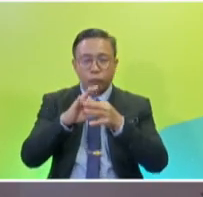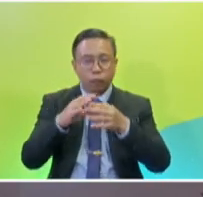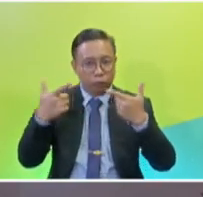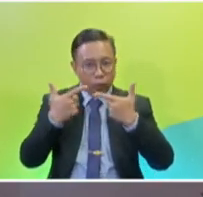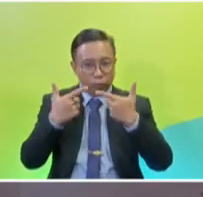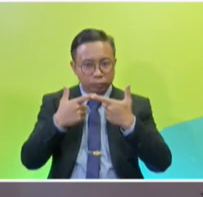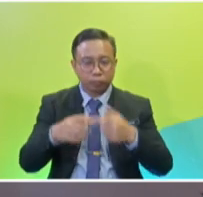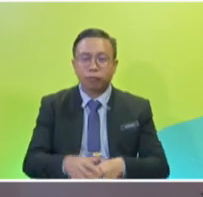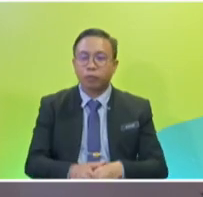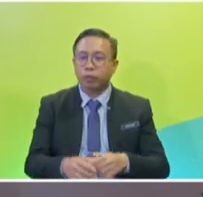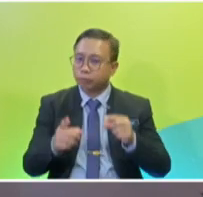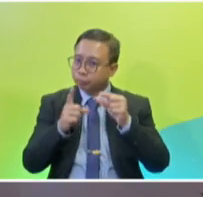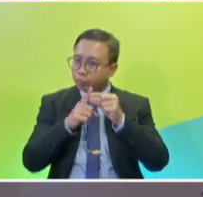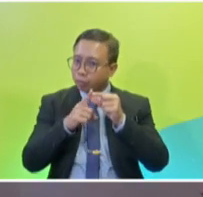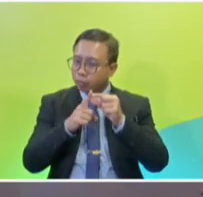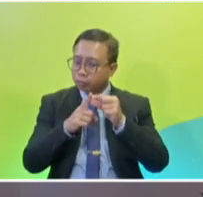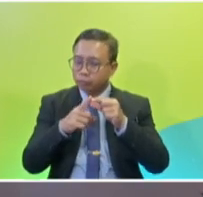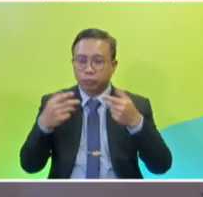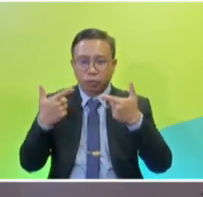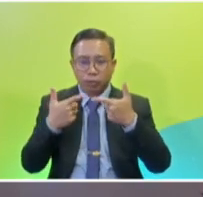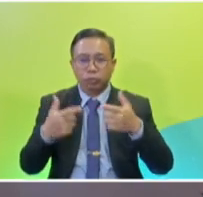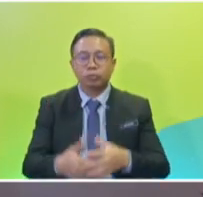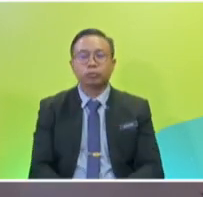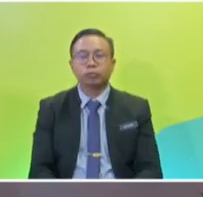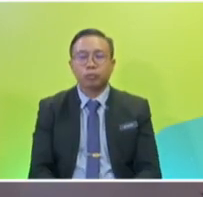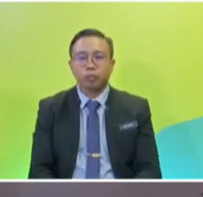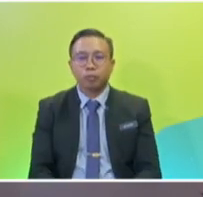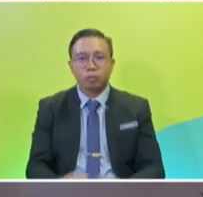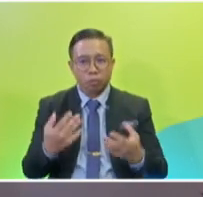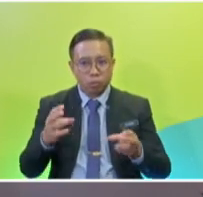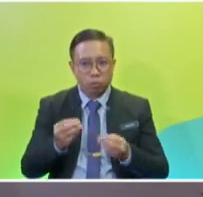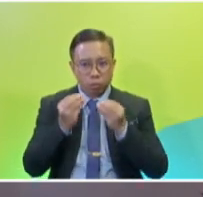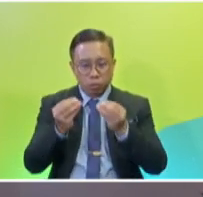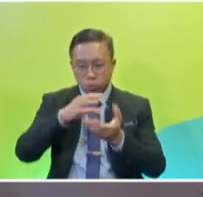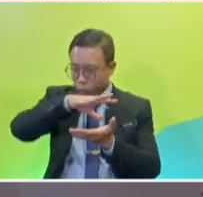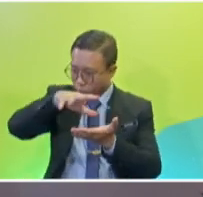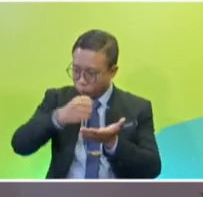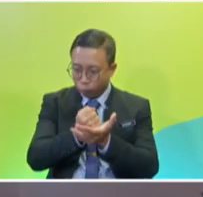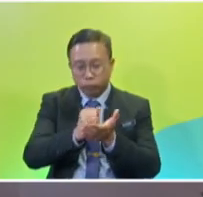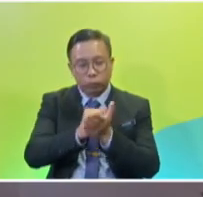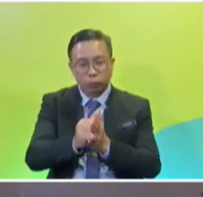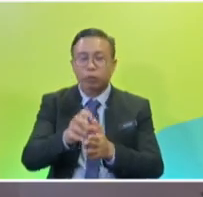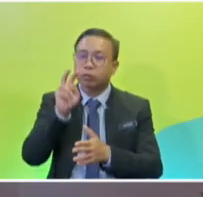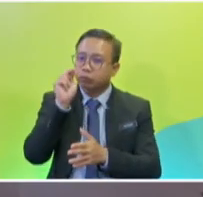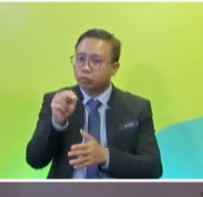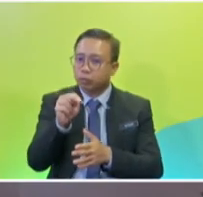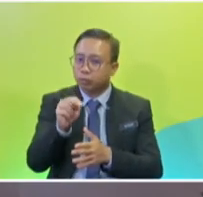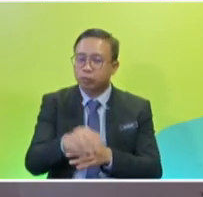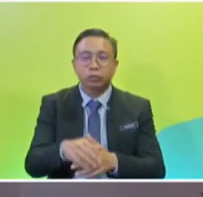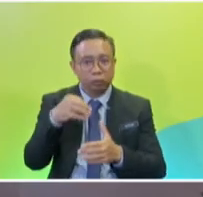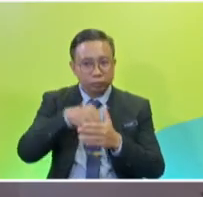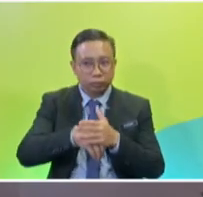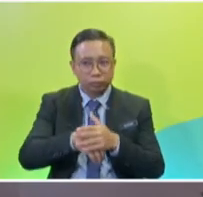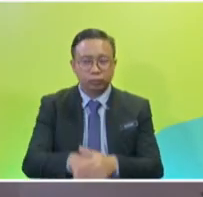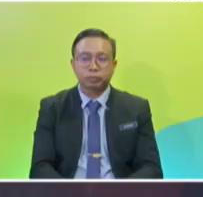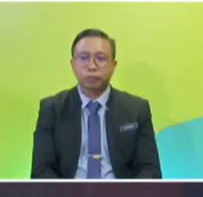sentence connectors, not to mention cohesive devices. So I have already provided you with all this. Yes. You need to digest and apply it. Okay? I think